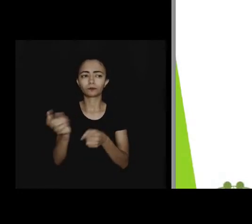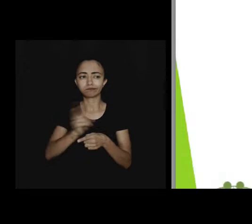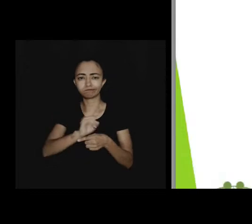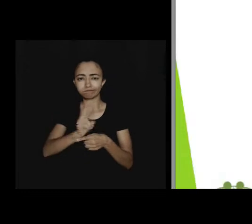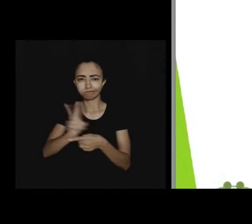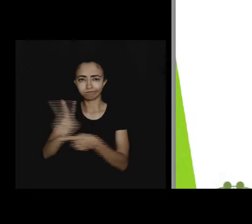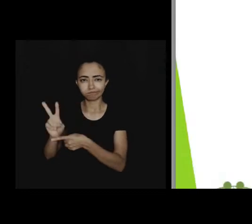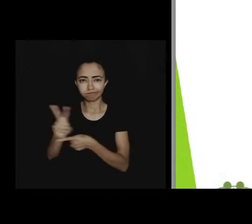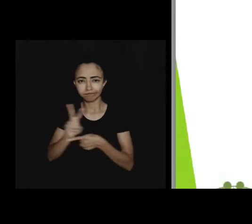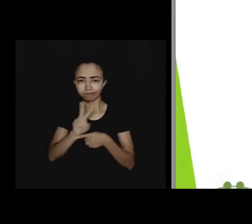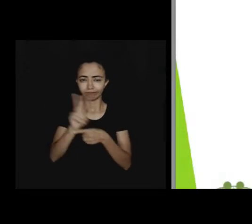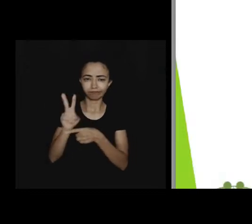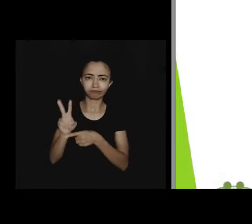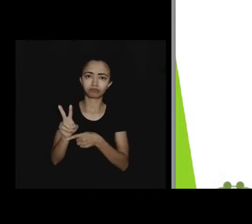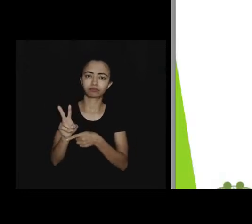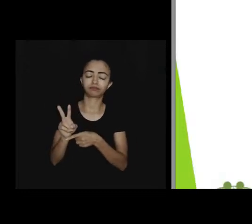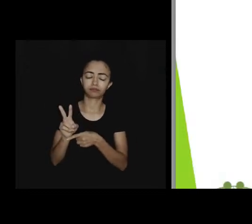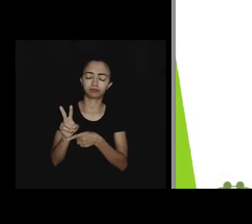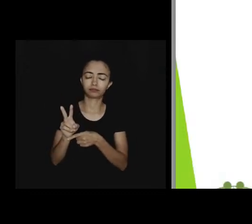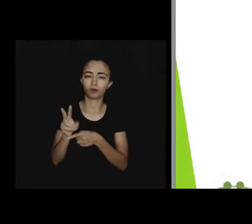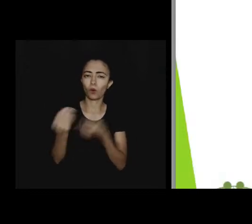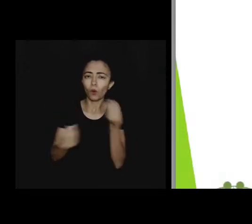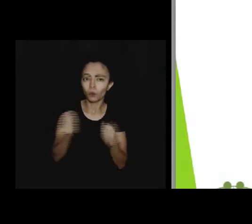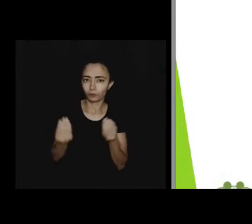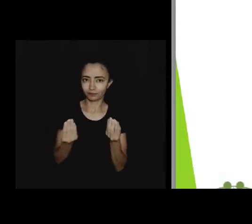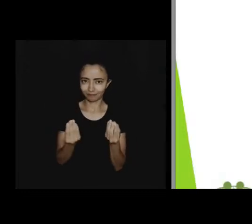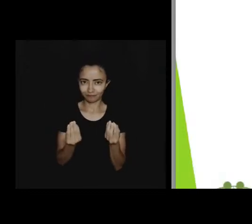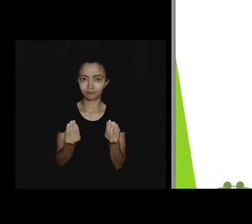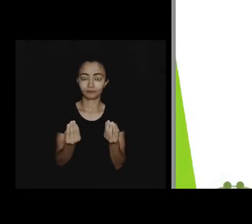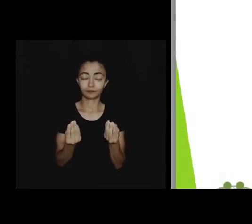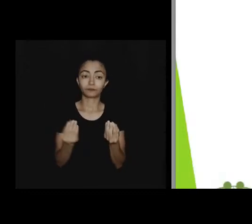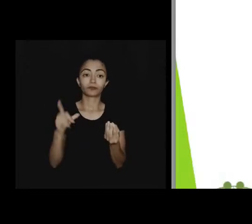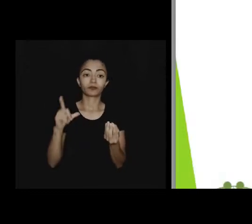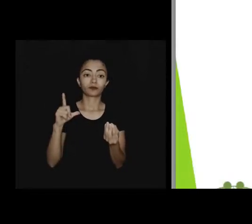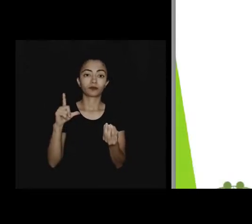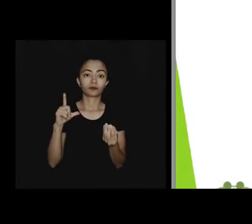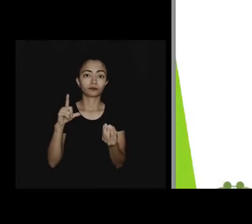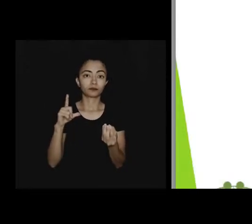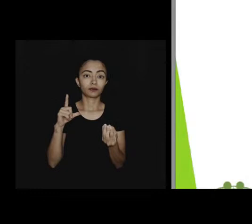Now, when we talk about monitoring itself,